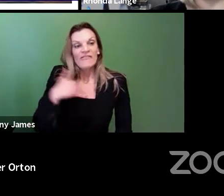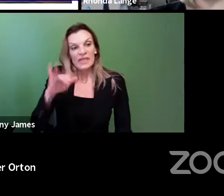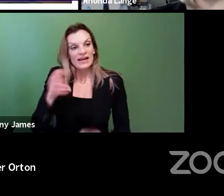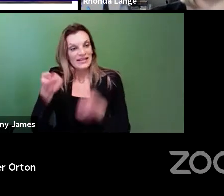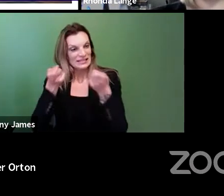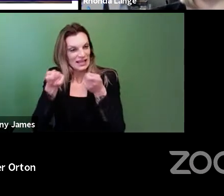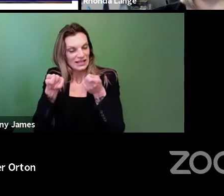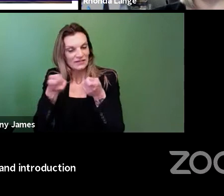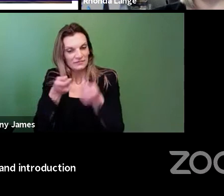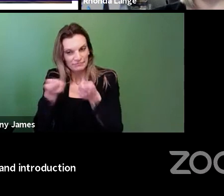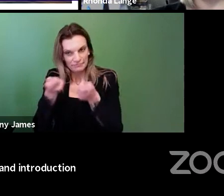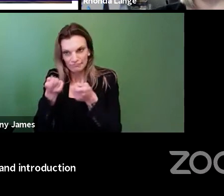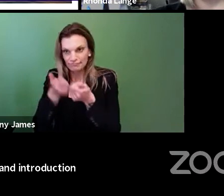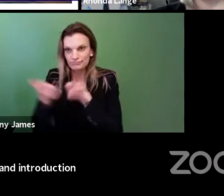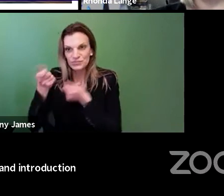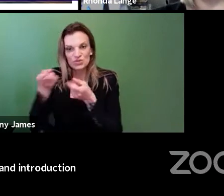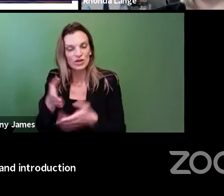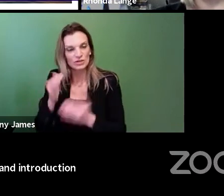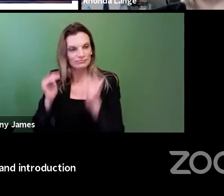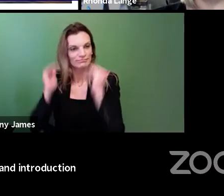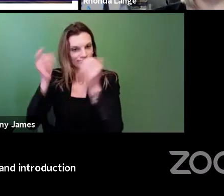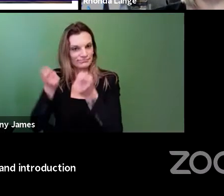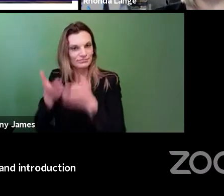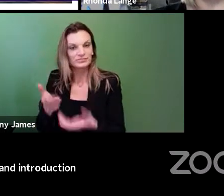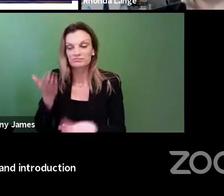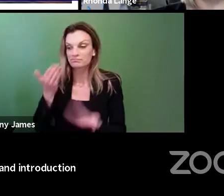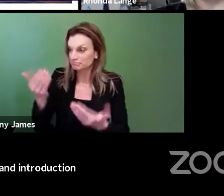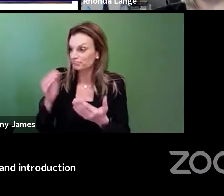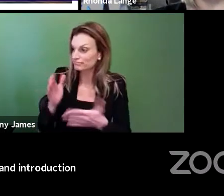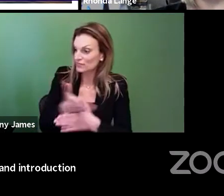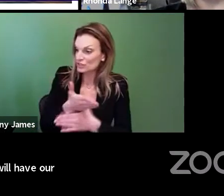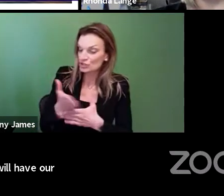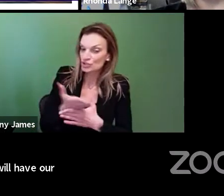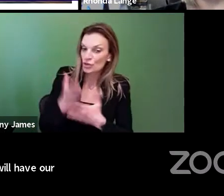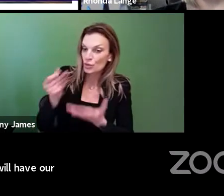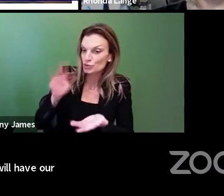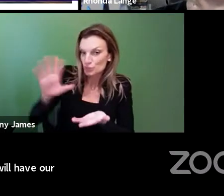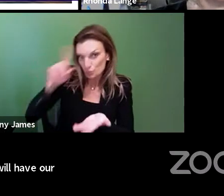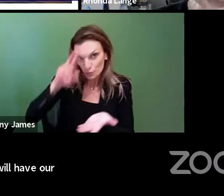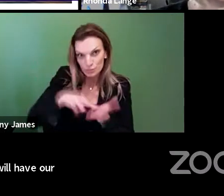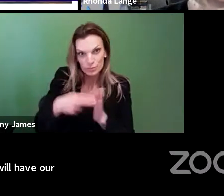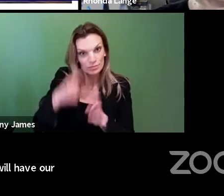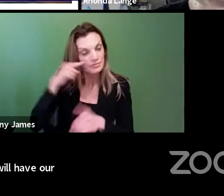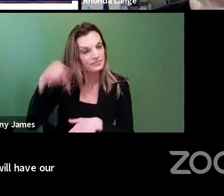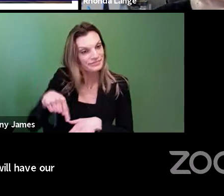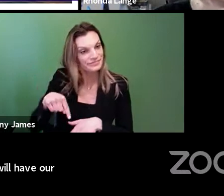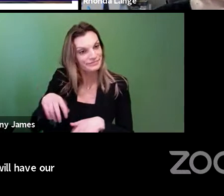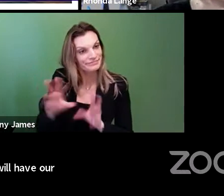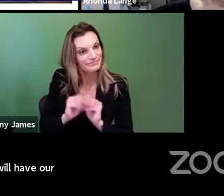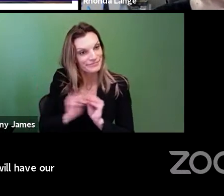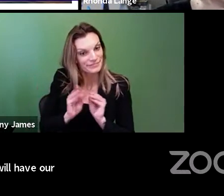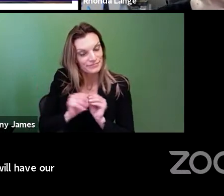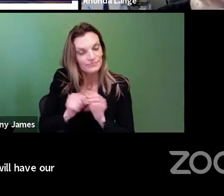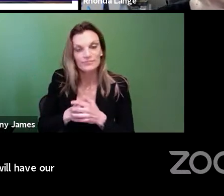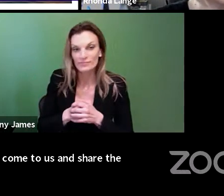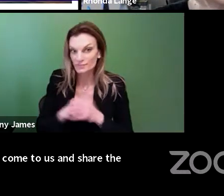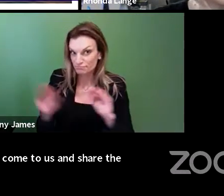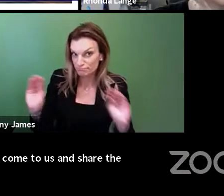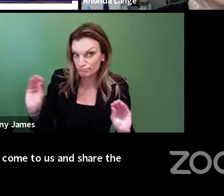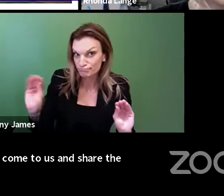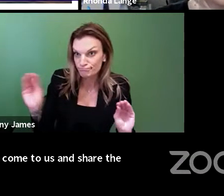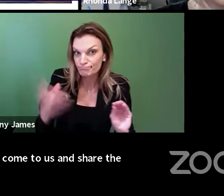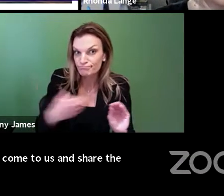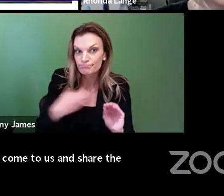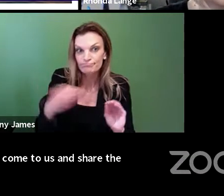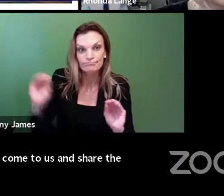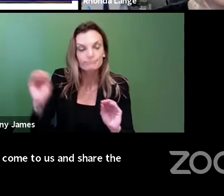Director, Sue Hammersmith, come to us and share a little bit about the purpose of the public hearing. And hearing no